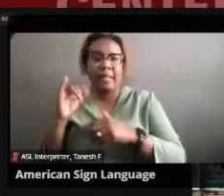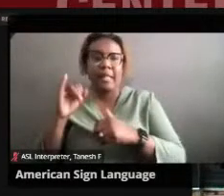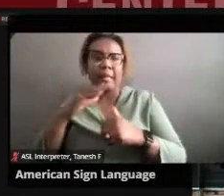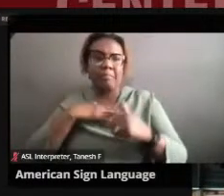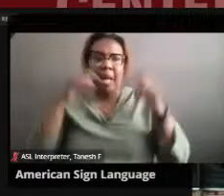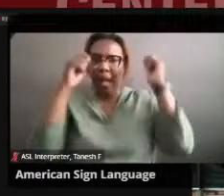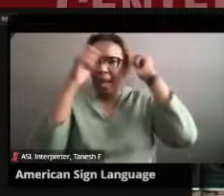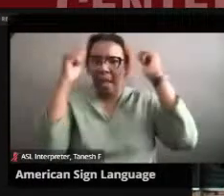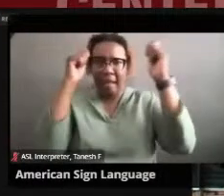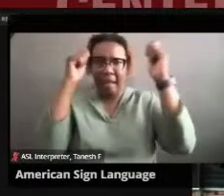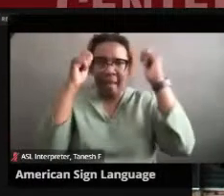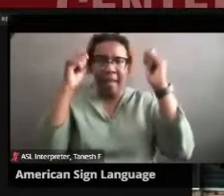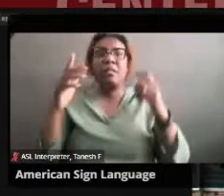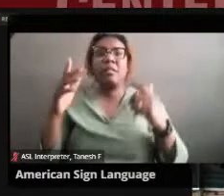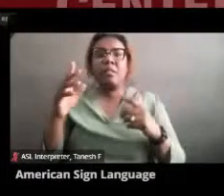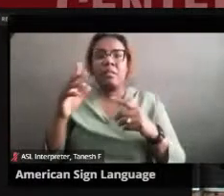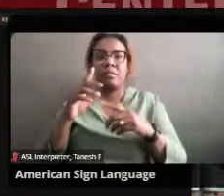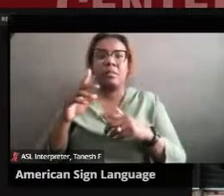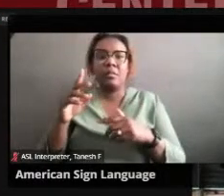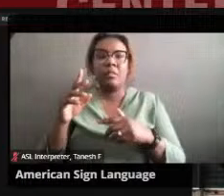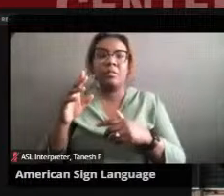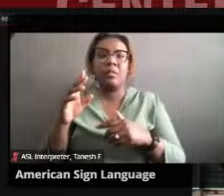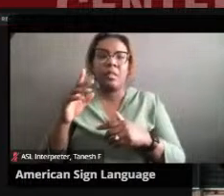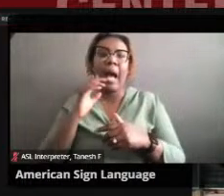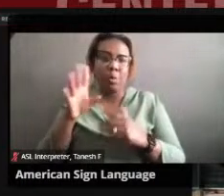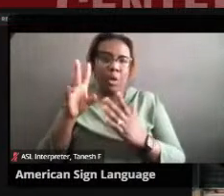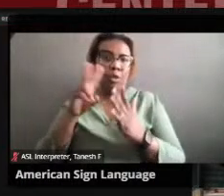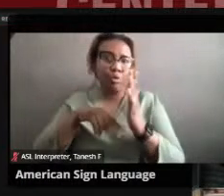my camera off, but it's good to see you all,